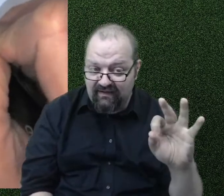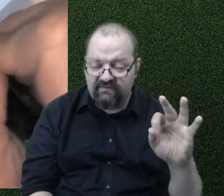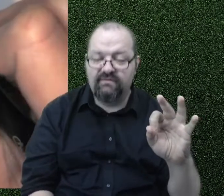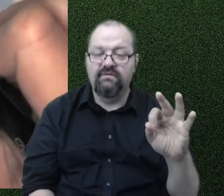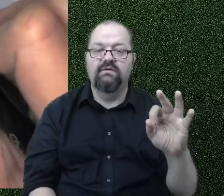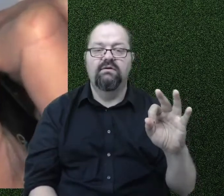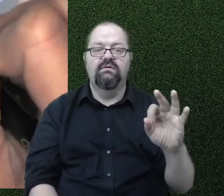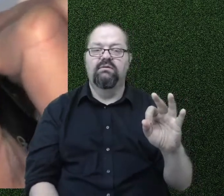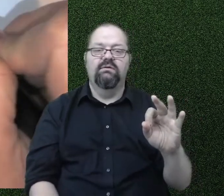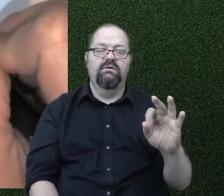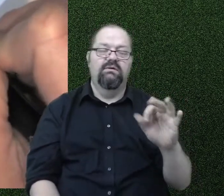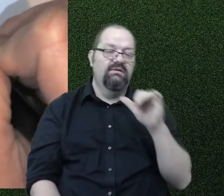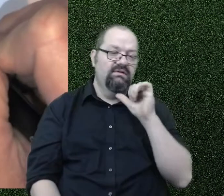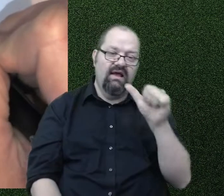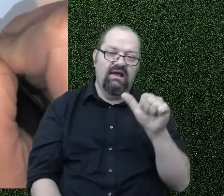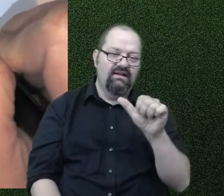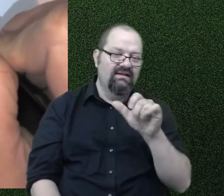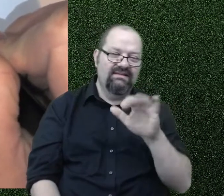not a spelling error,